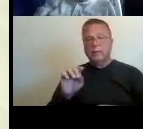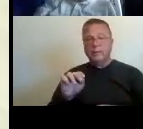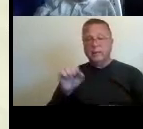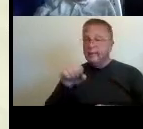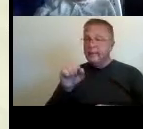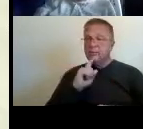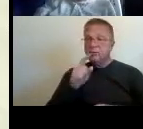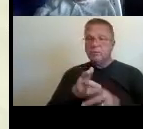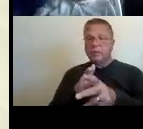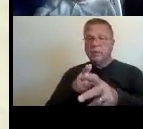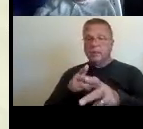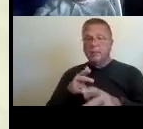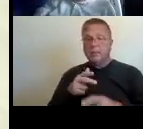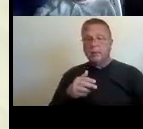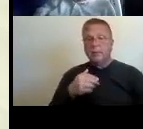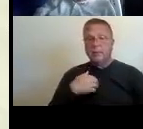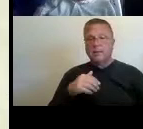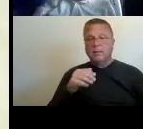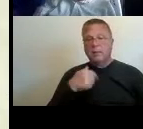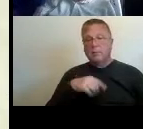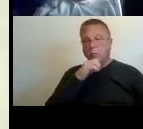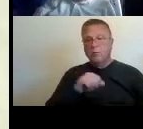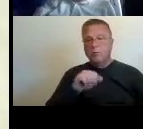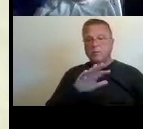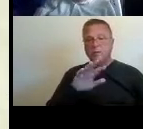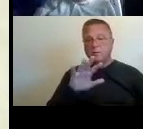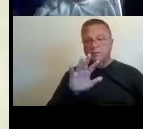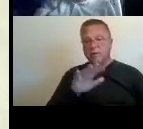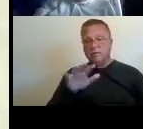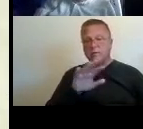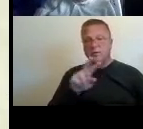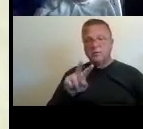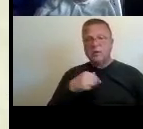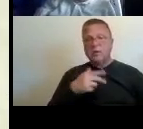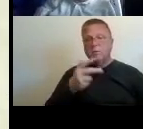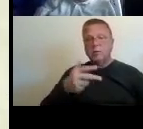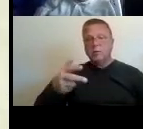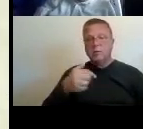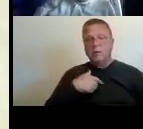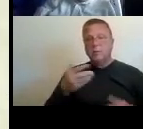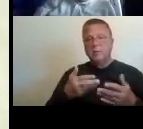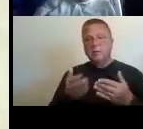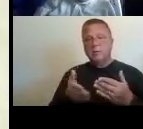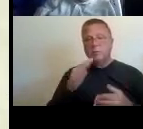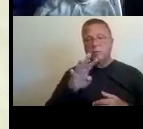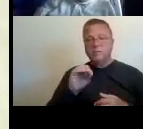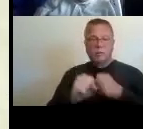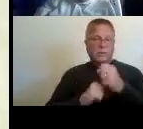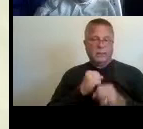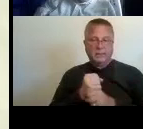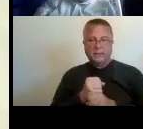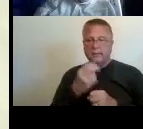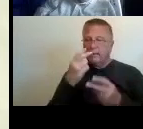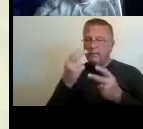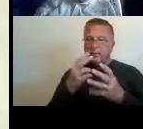I live at 5552. I park in the street, so you know, I've been here for over 30, almost 40 years, and I've seen a lot